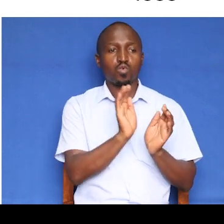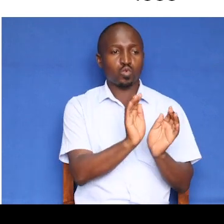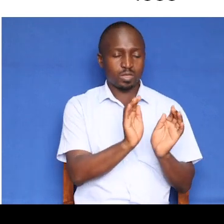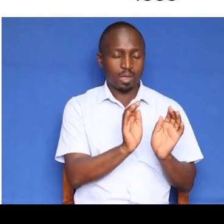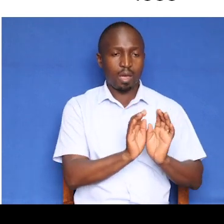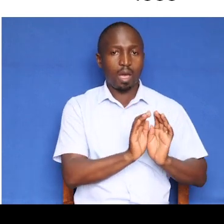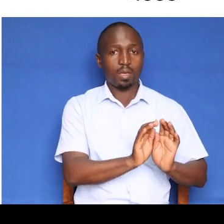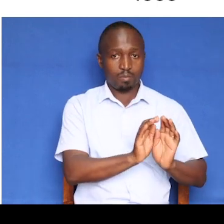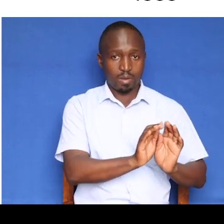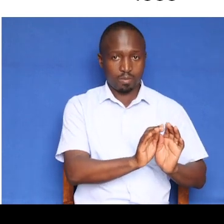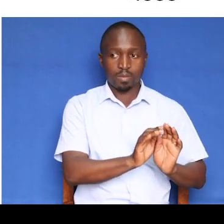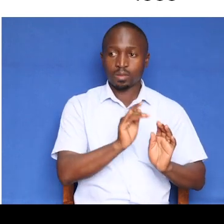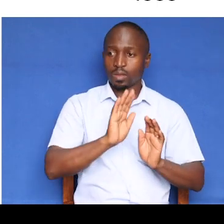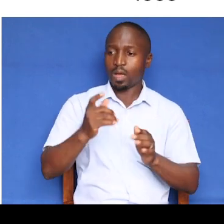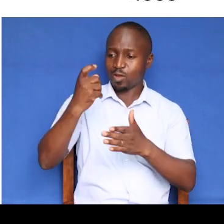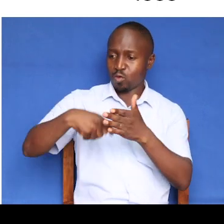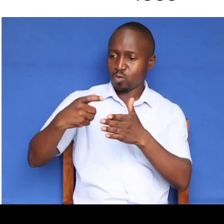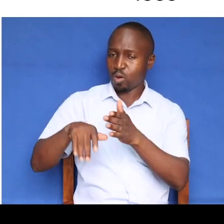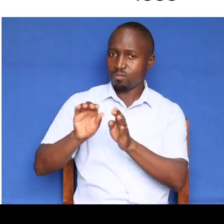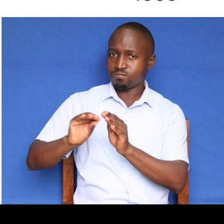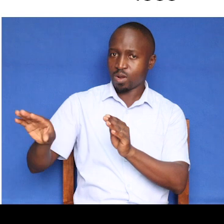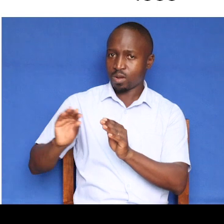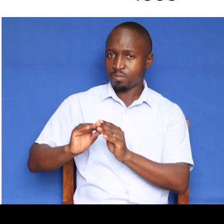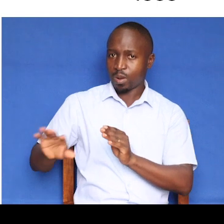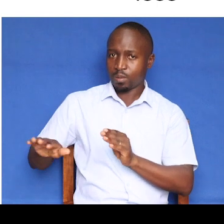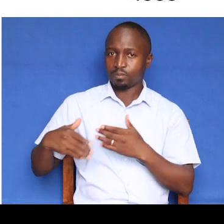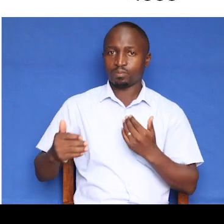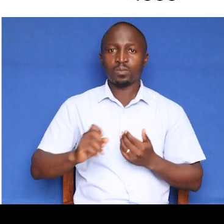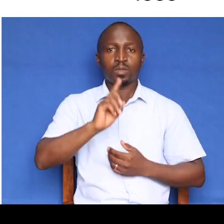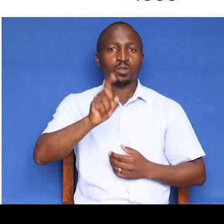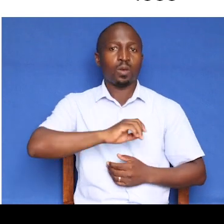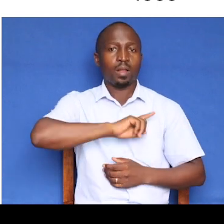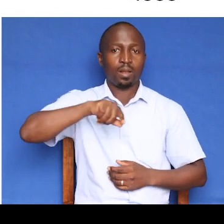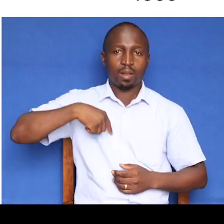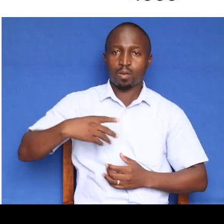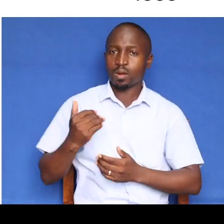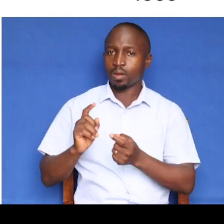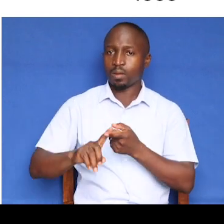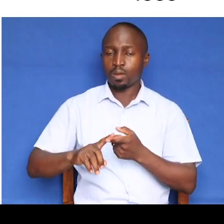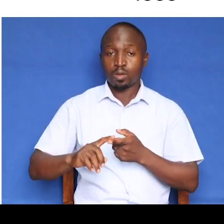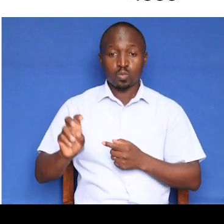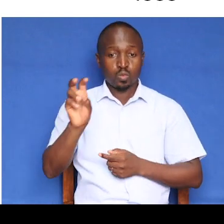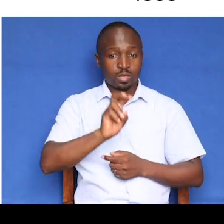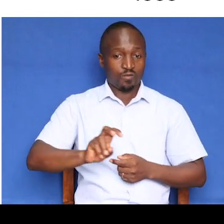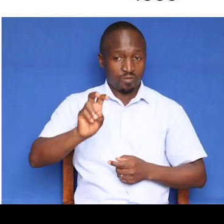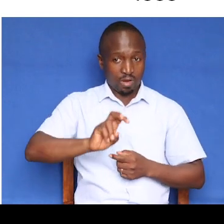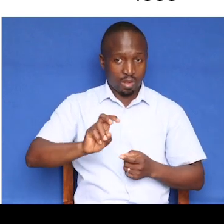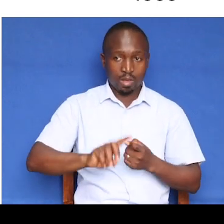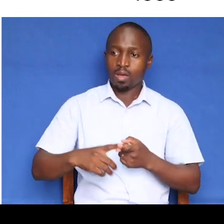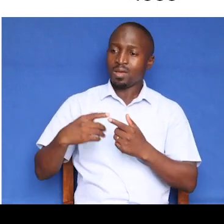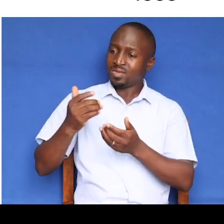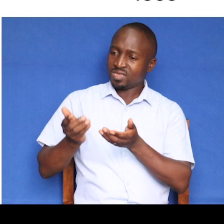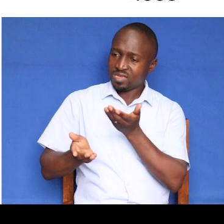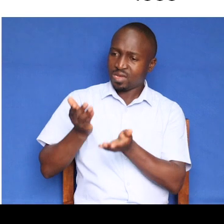already deducted with income tax. So our question needs to compute net national disposable income. So